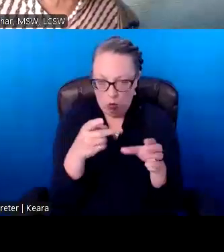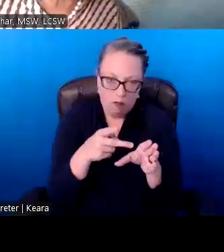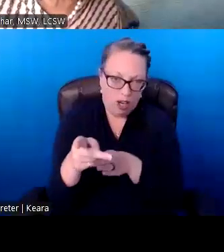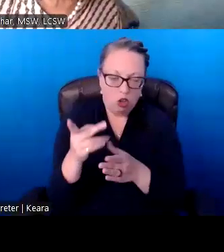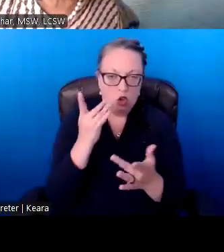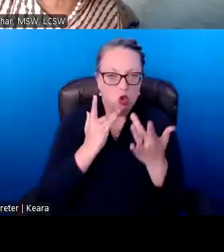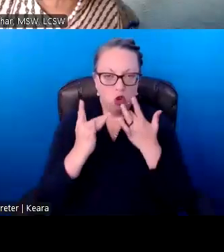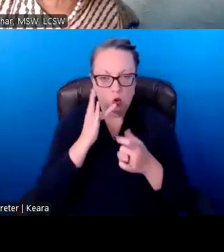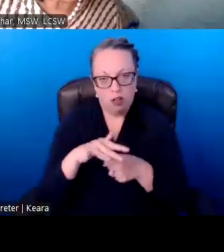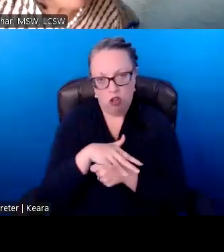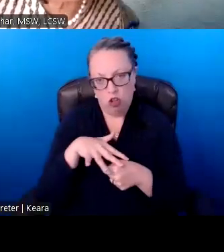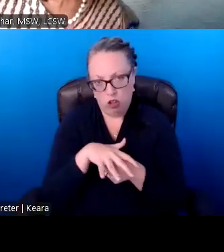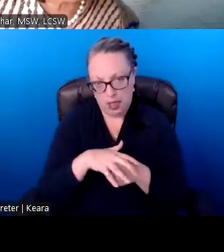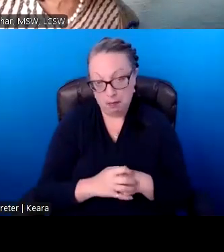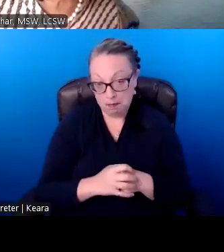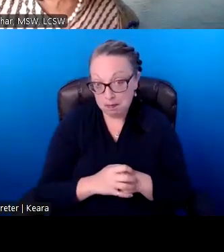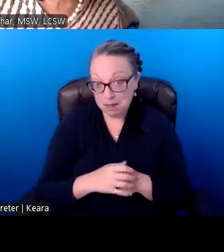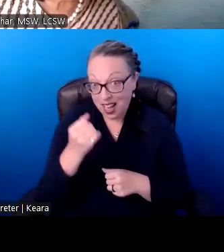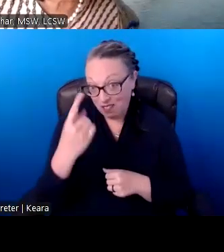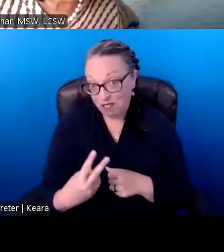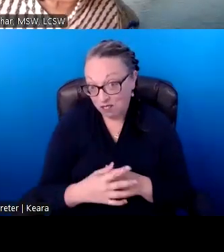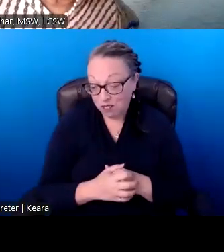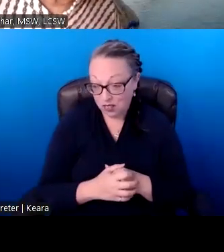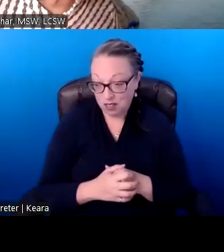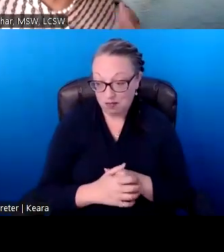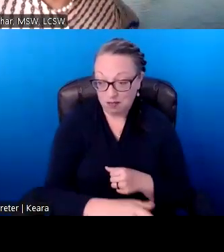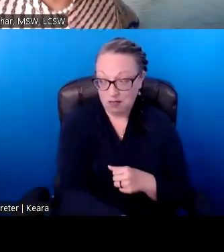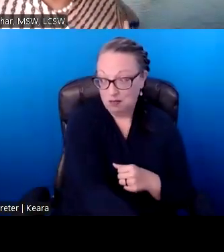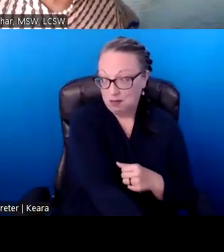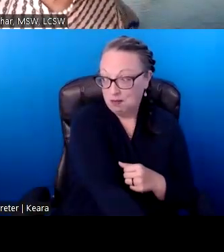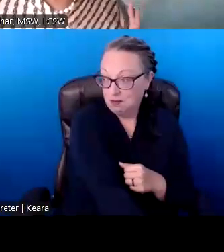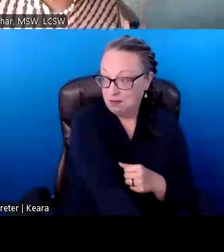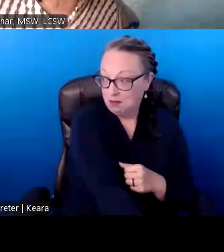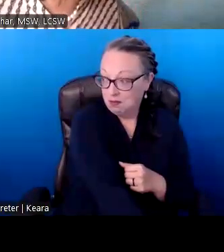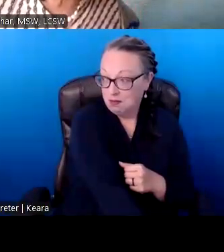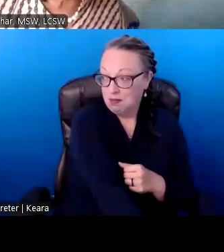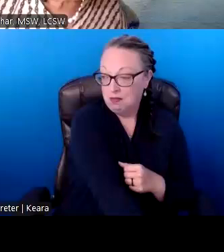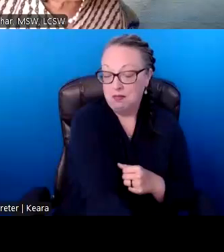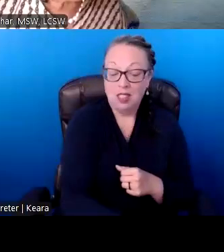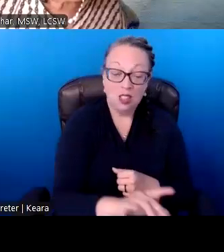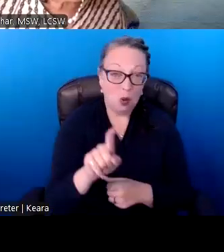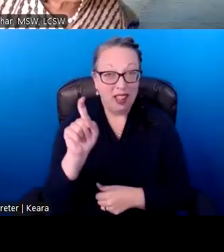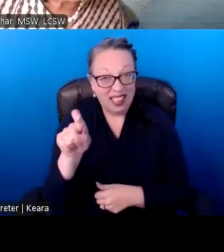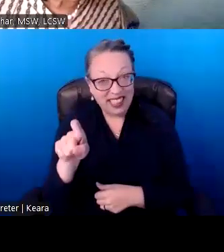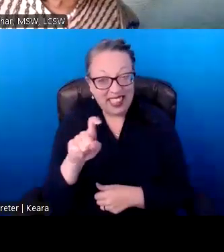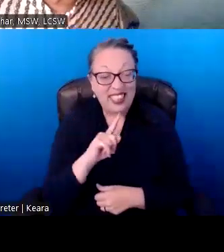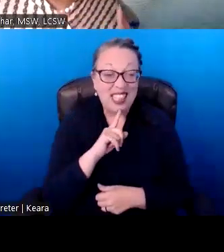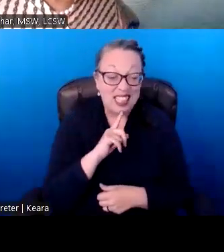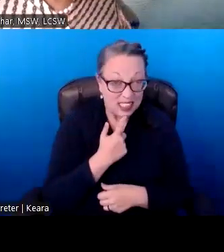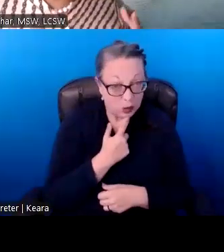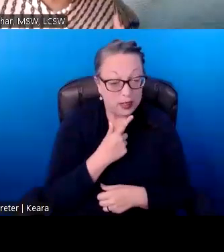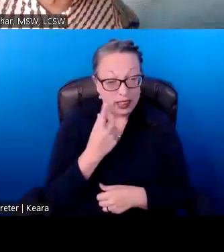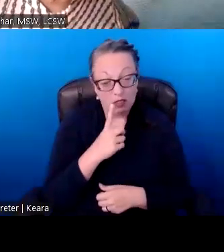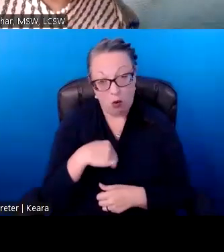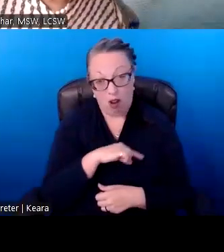area. Half. And so the need is great for